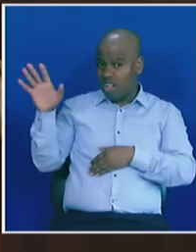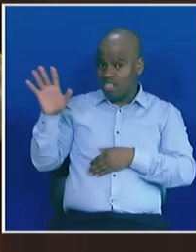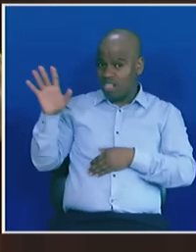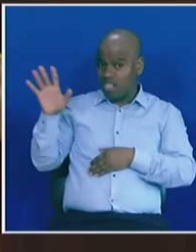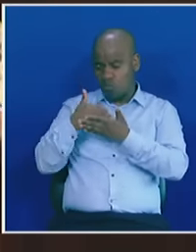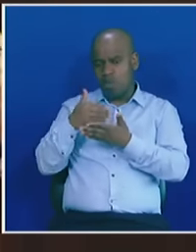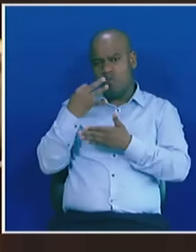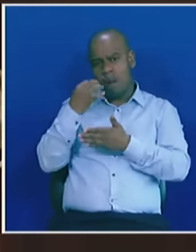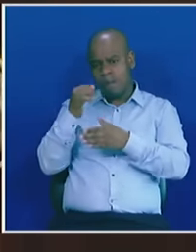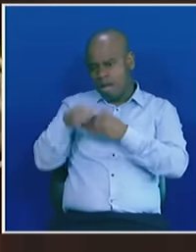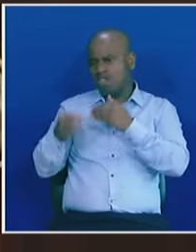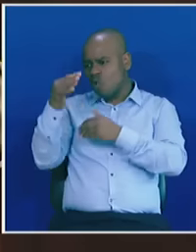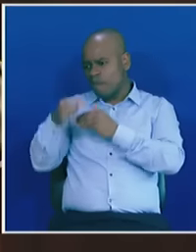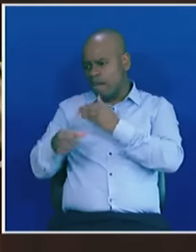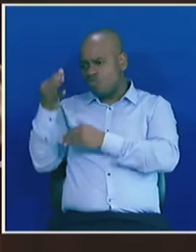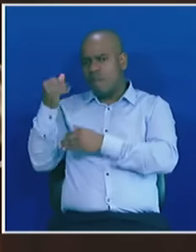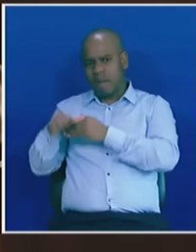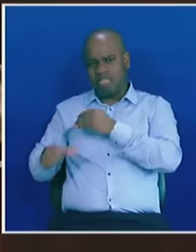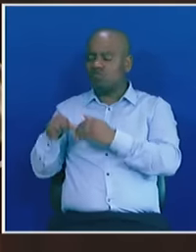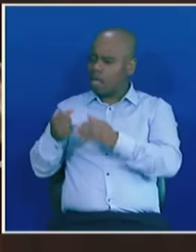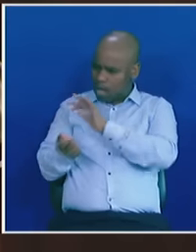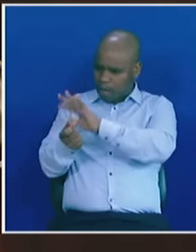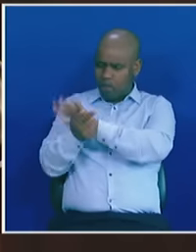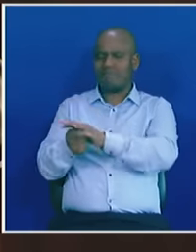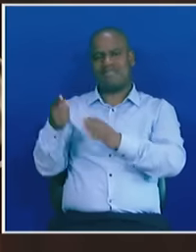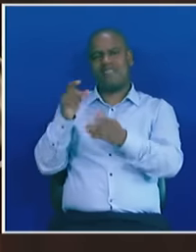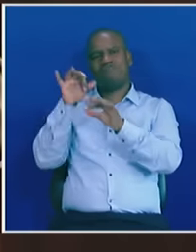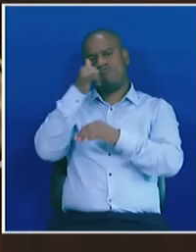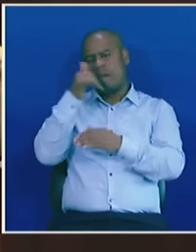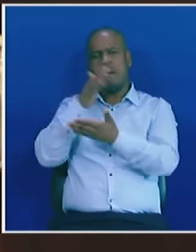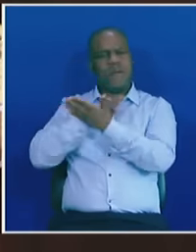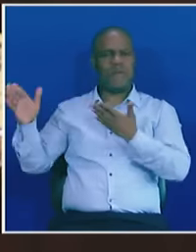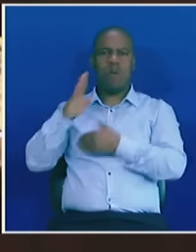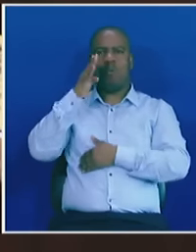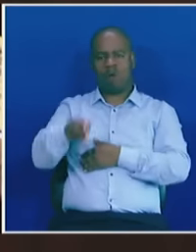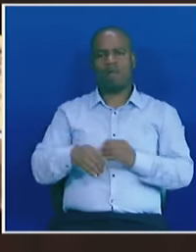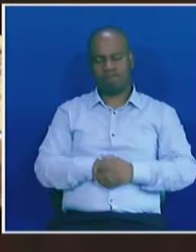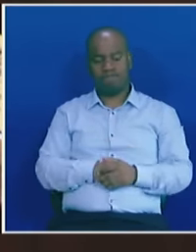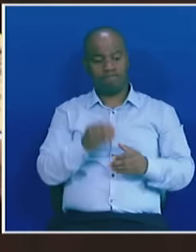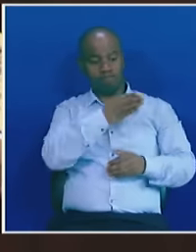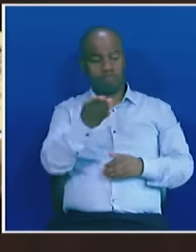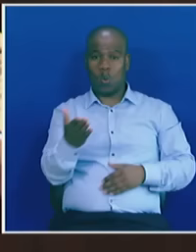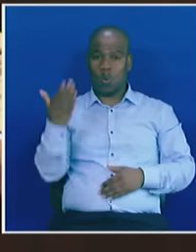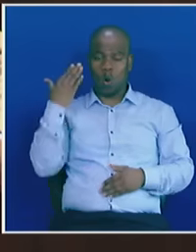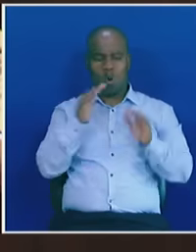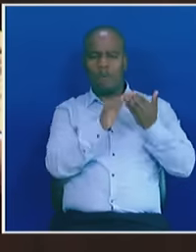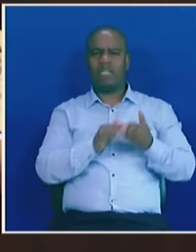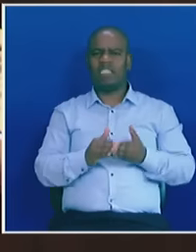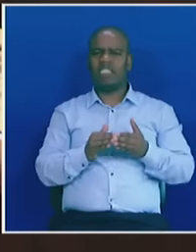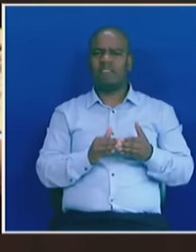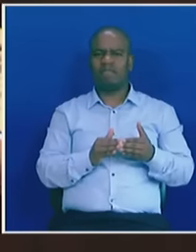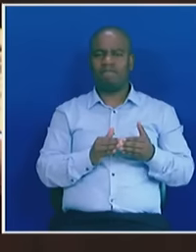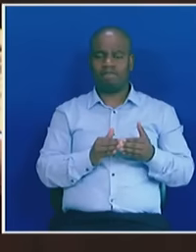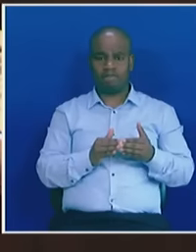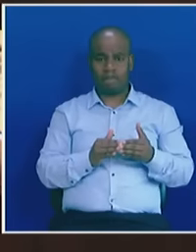Minister. Basic service to previous disadvantaged communities remain a core priority of government